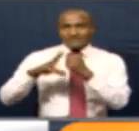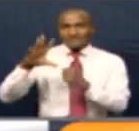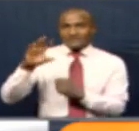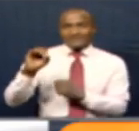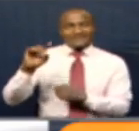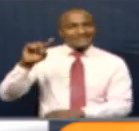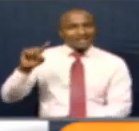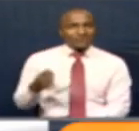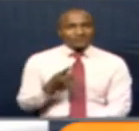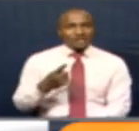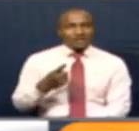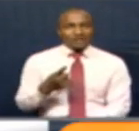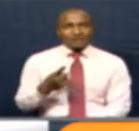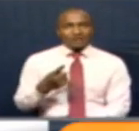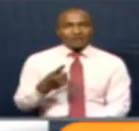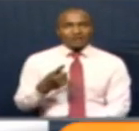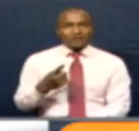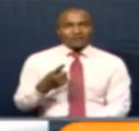750,000.